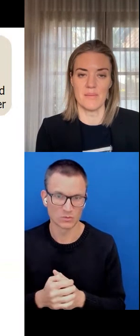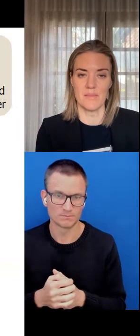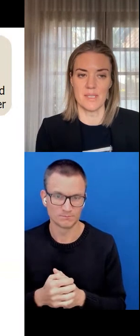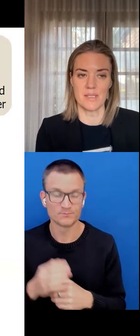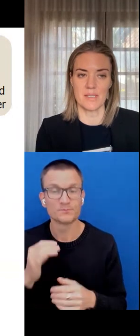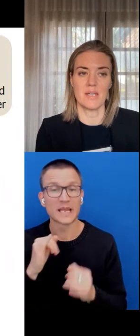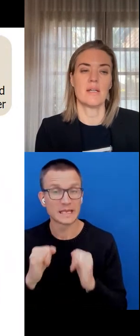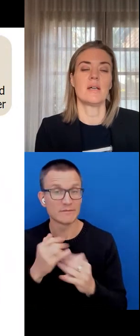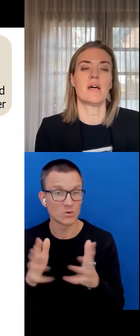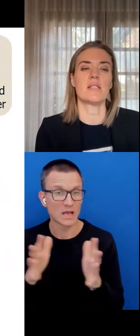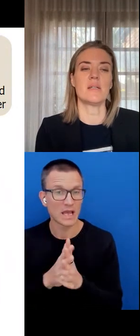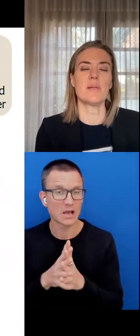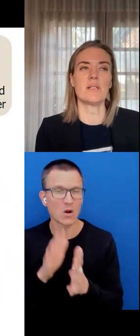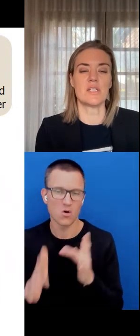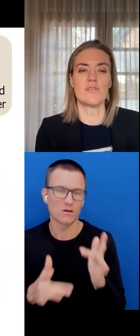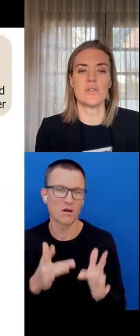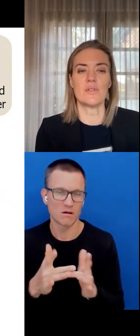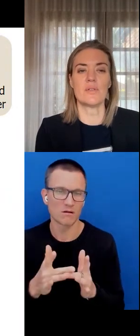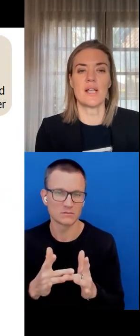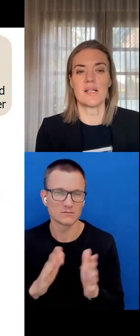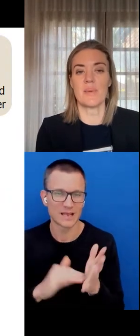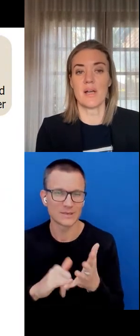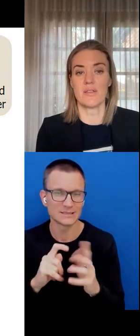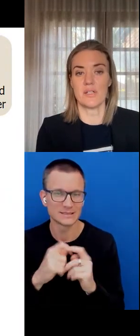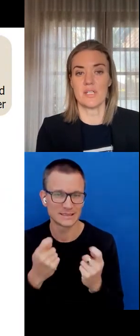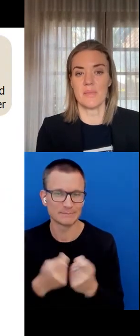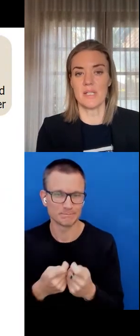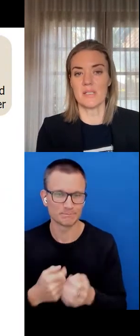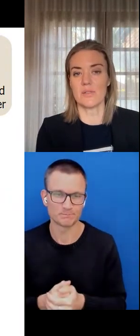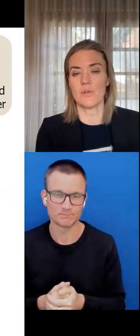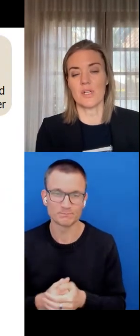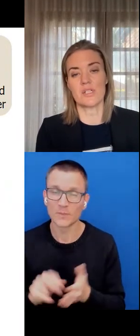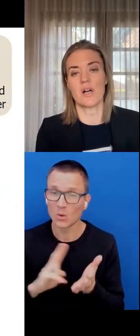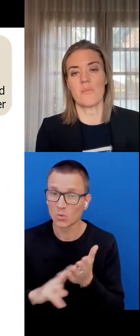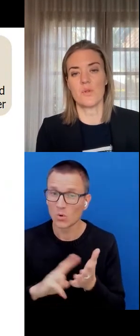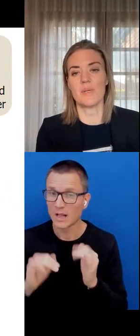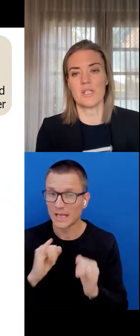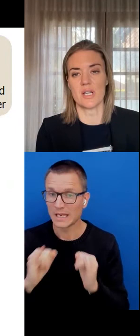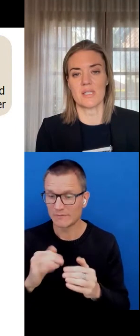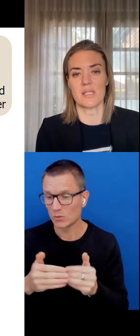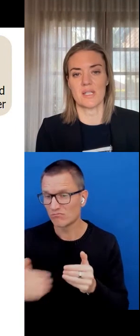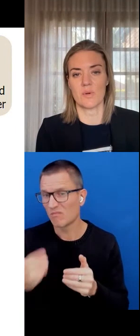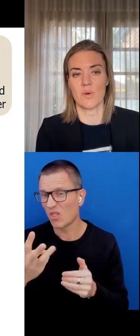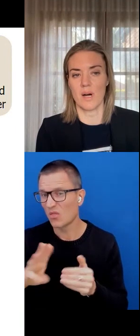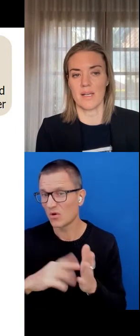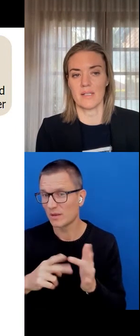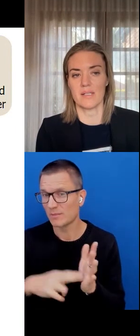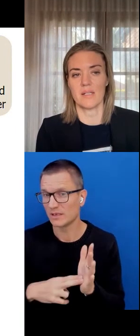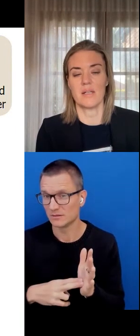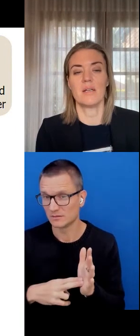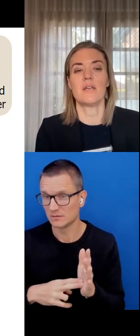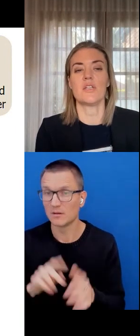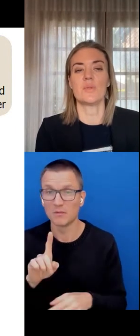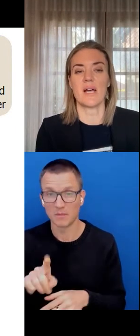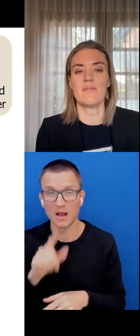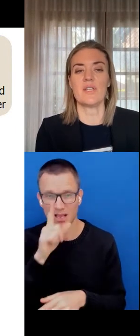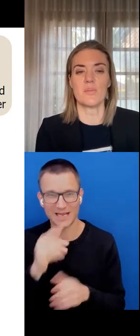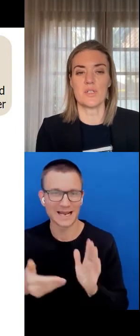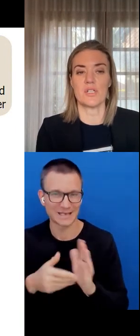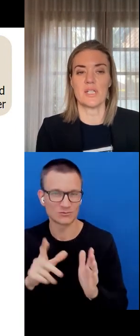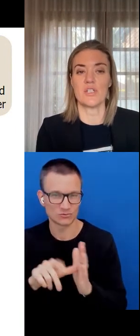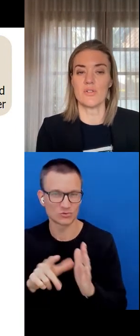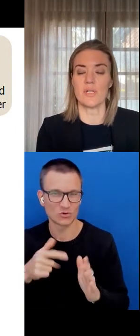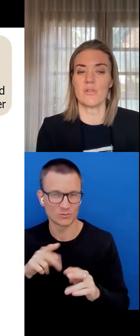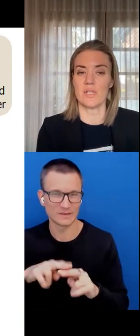Microsoft Teams. A typical interview lasts about 30 minutes, although time will be adjusted as required. You will have